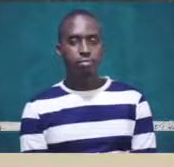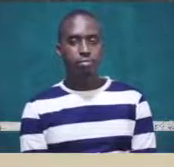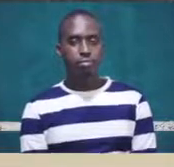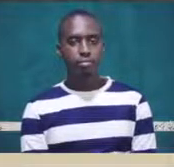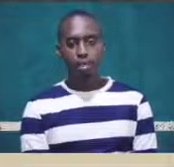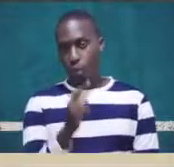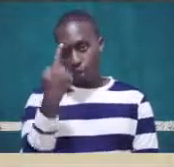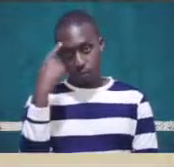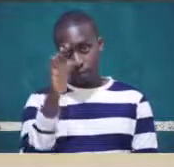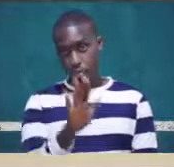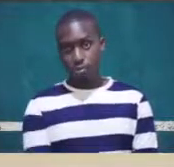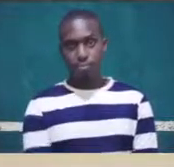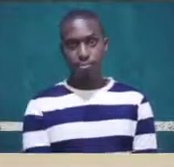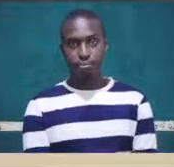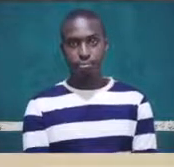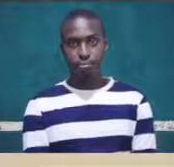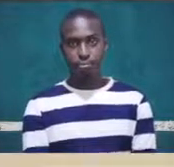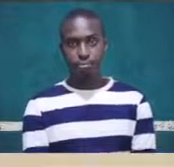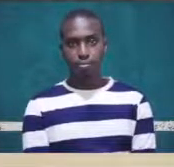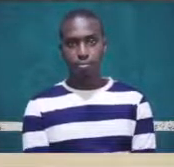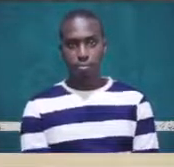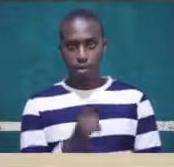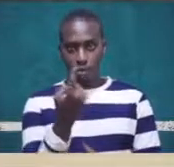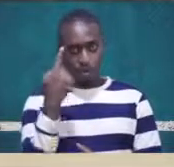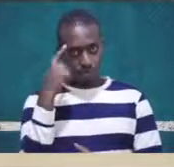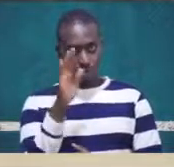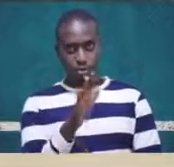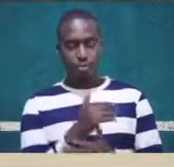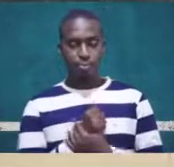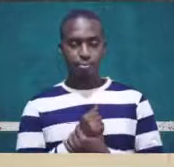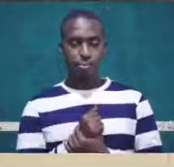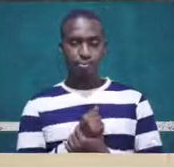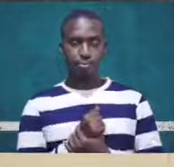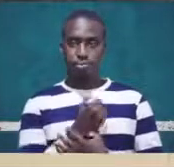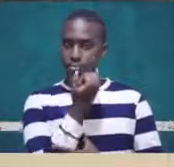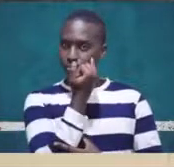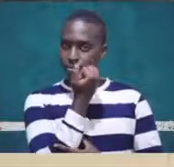1 for you, 1 for you.